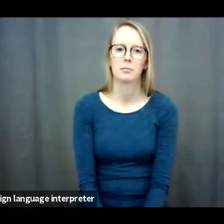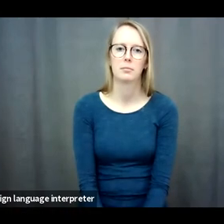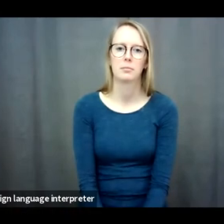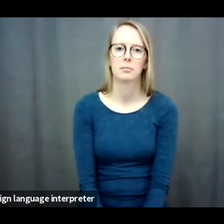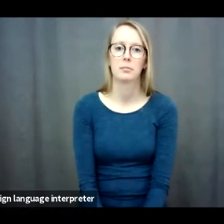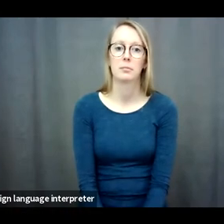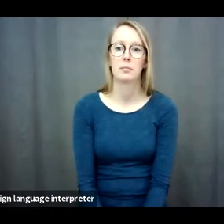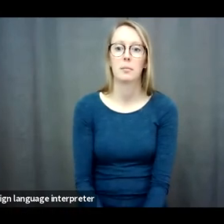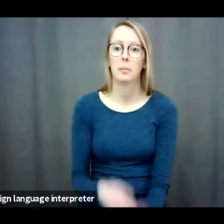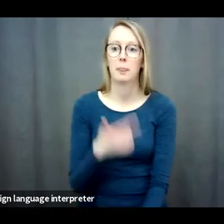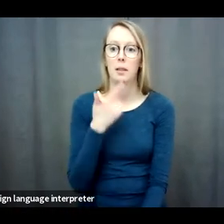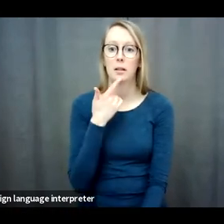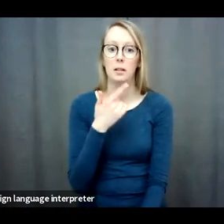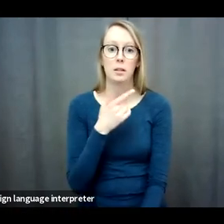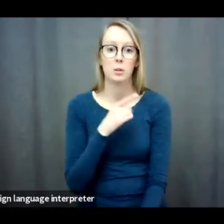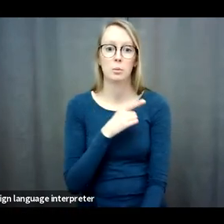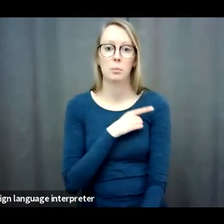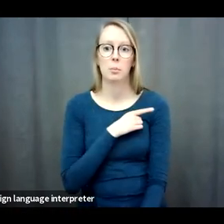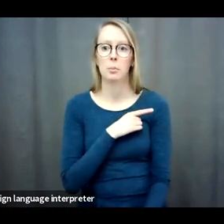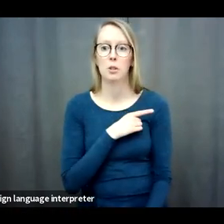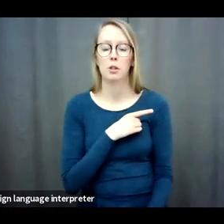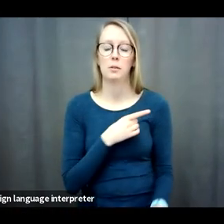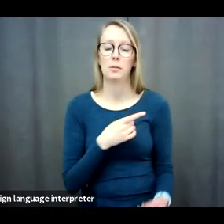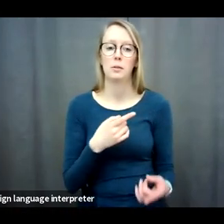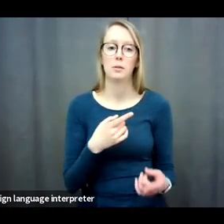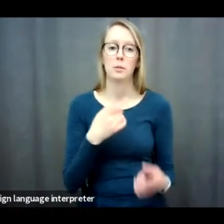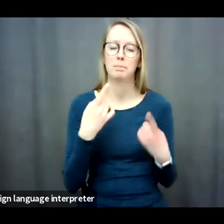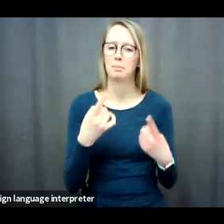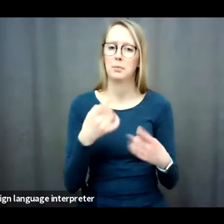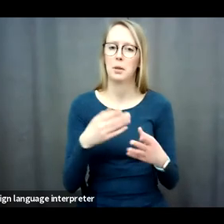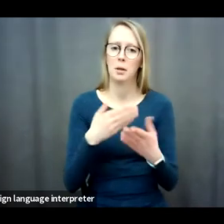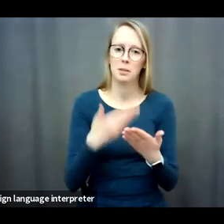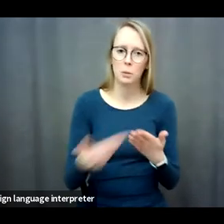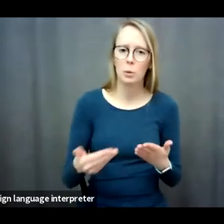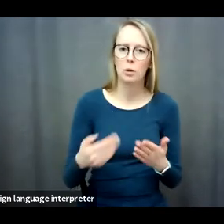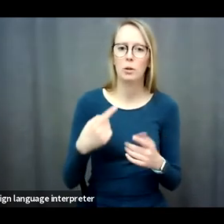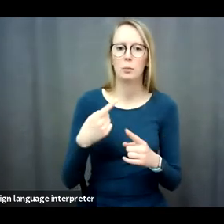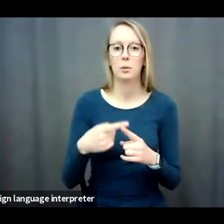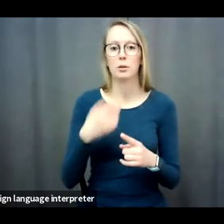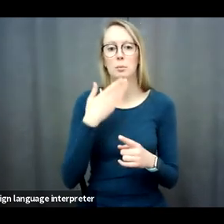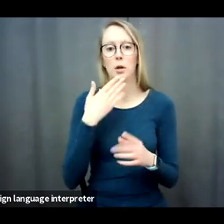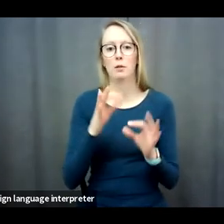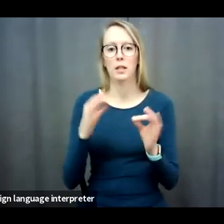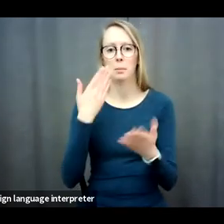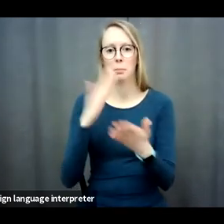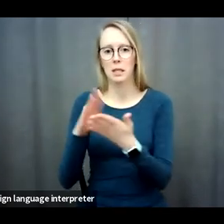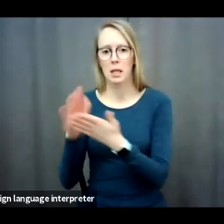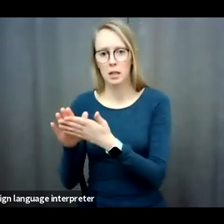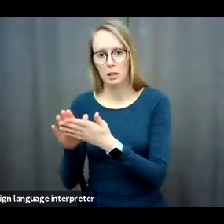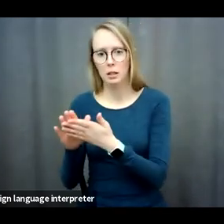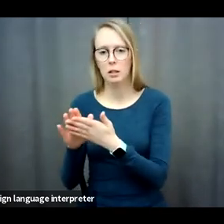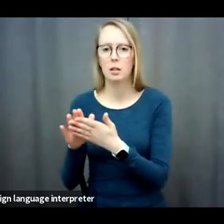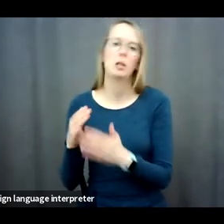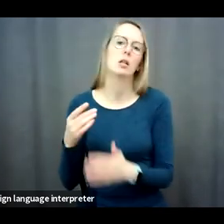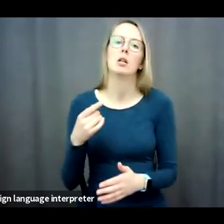Merit, thank you very much for an excellent presentation and a great set of slides. I think I took a